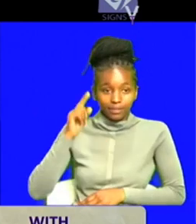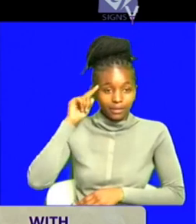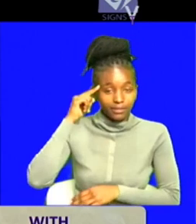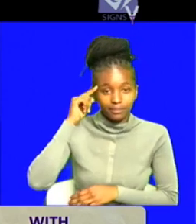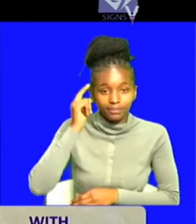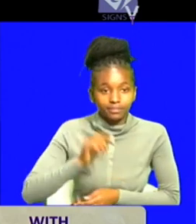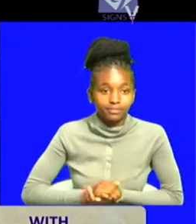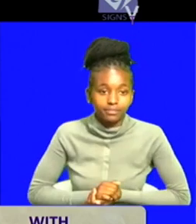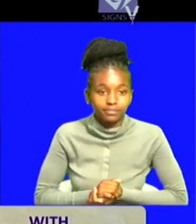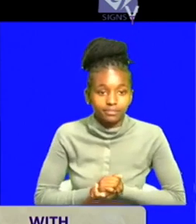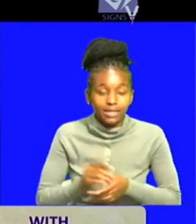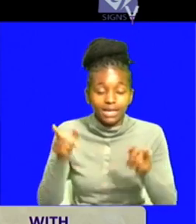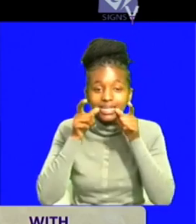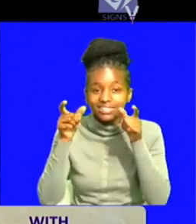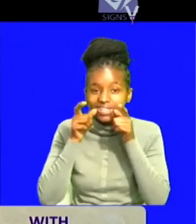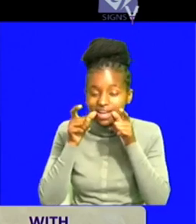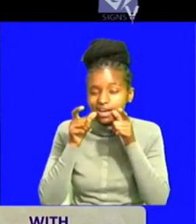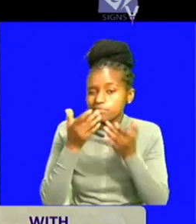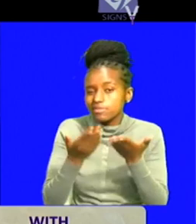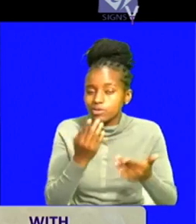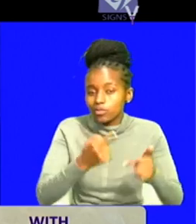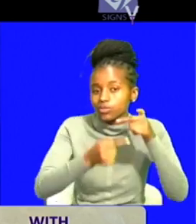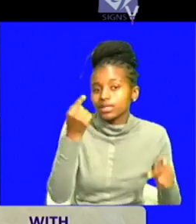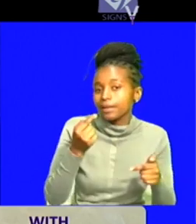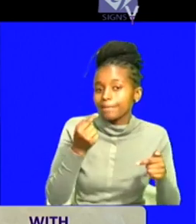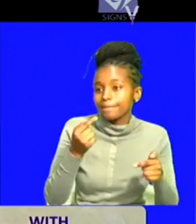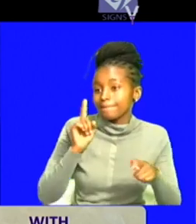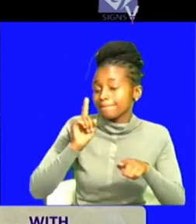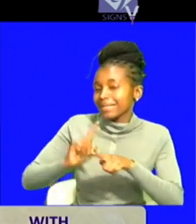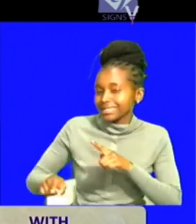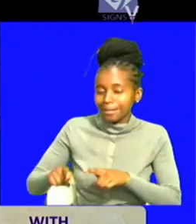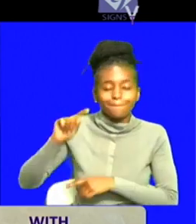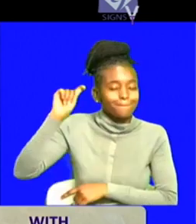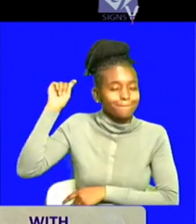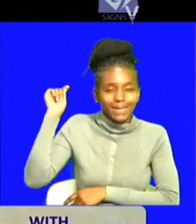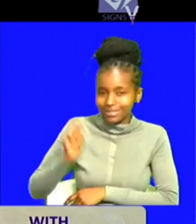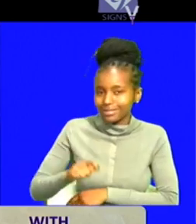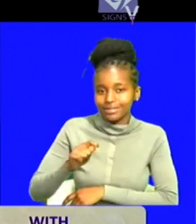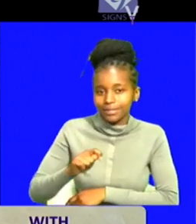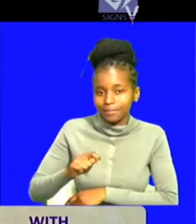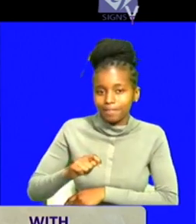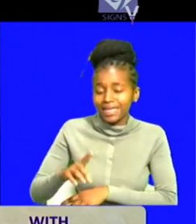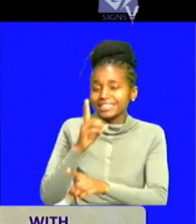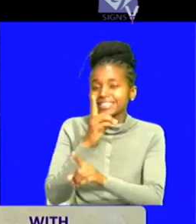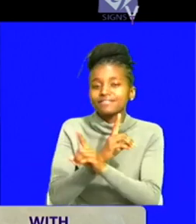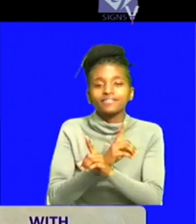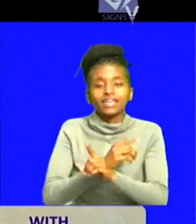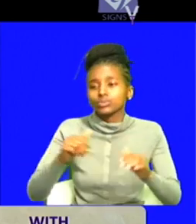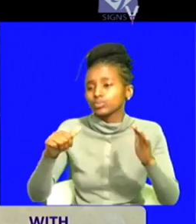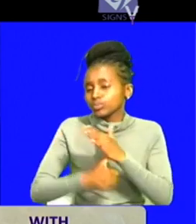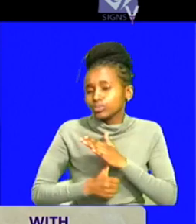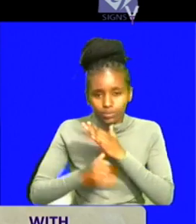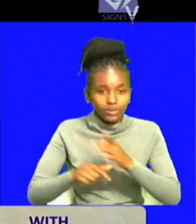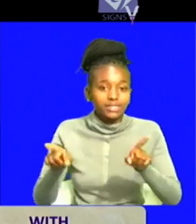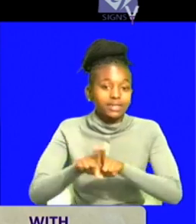Tusker might take this game. Yes. But they'll need a lot of defending and attacking